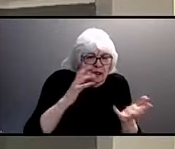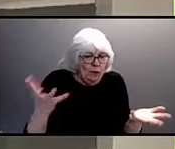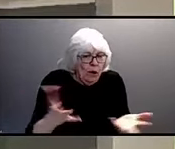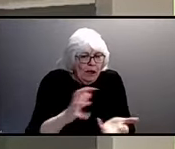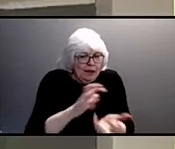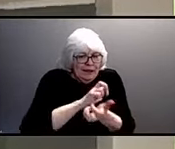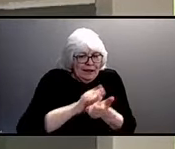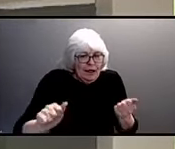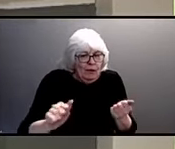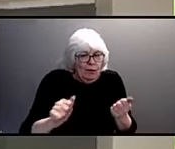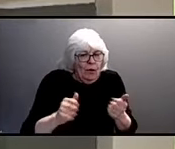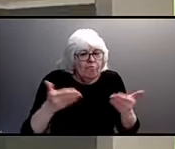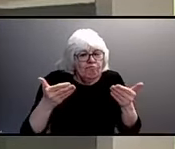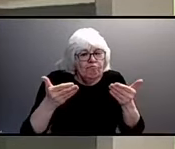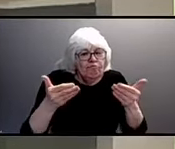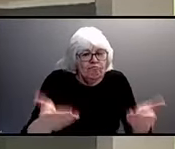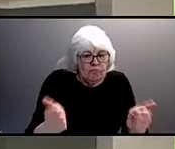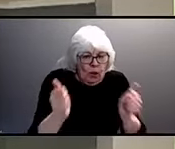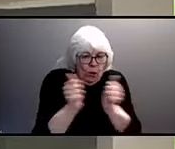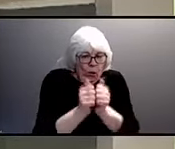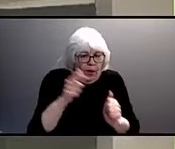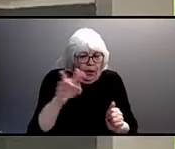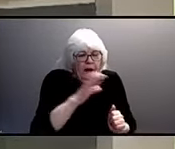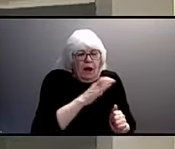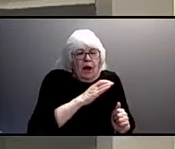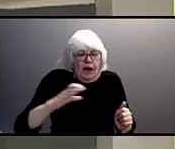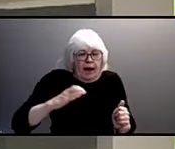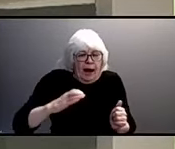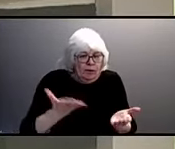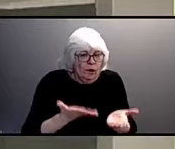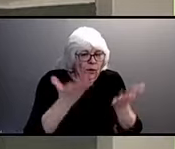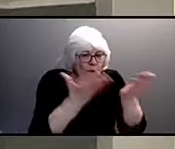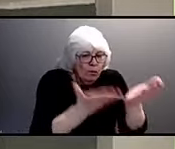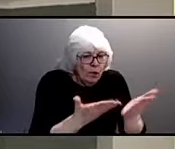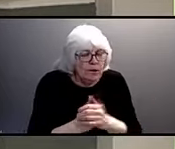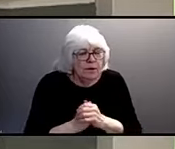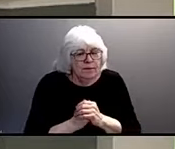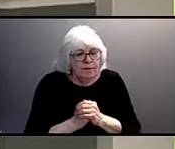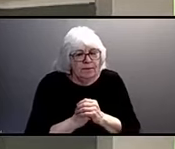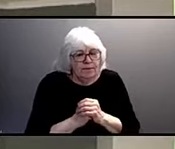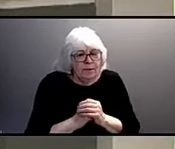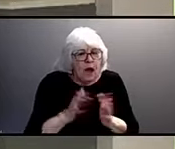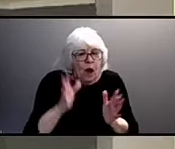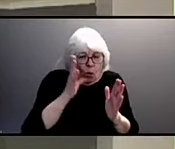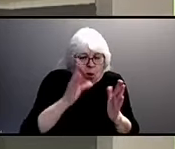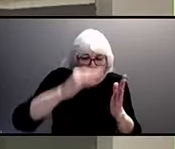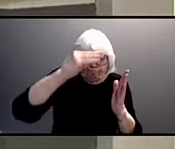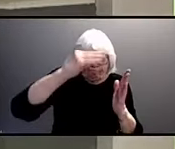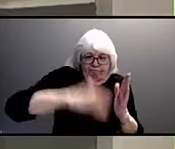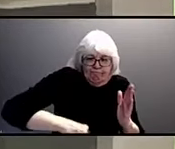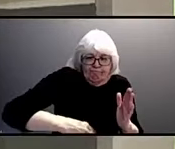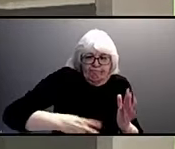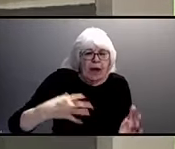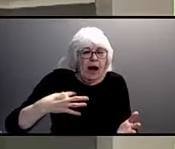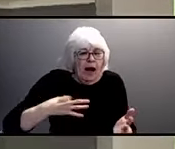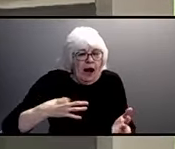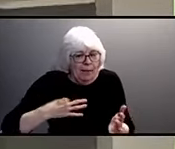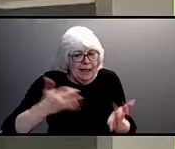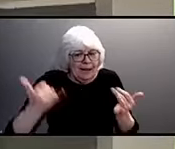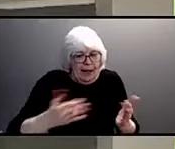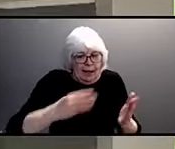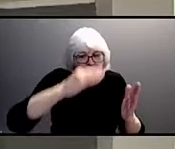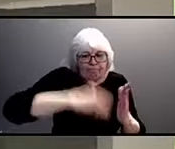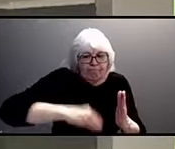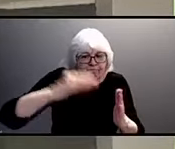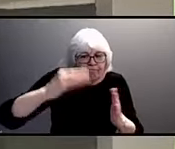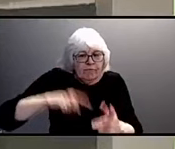that. And also, we've made an application, or we're in the process of making an application to the federal government for